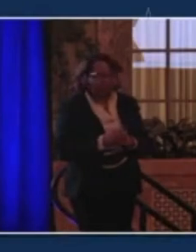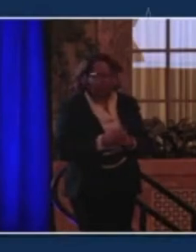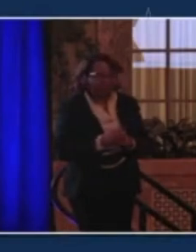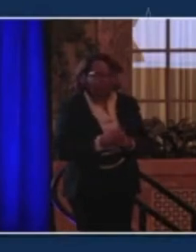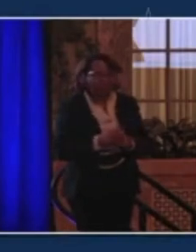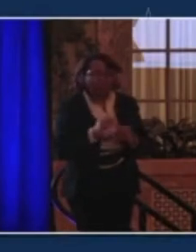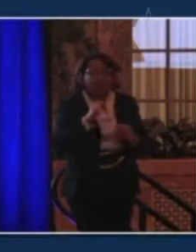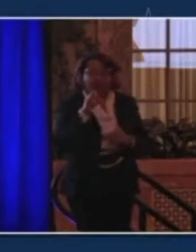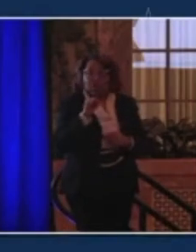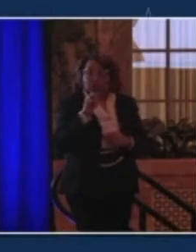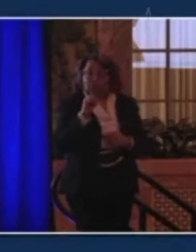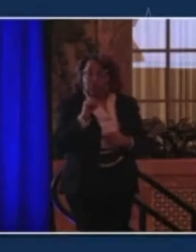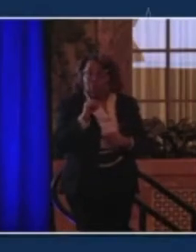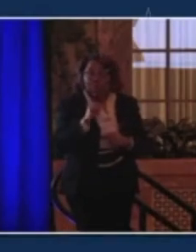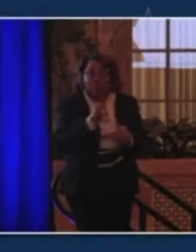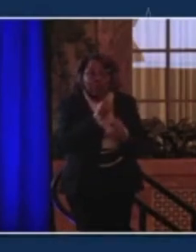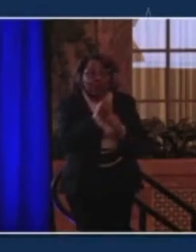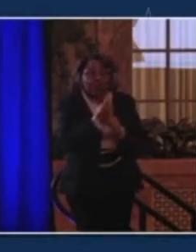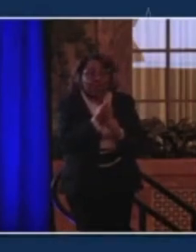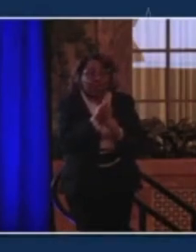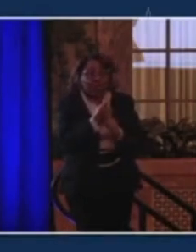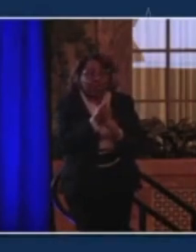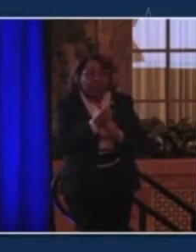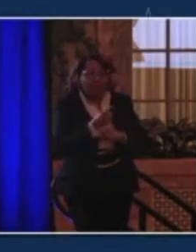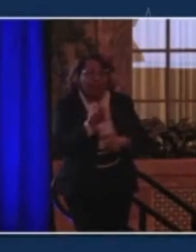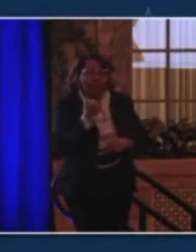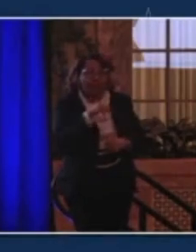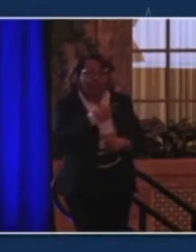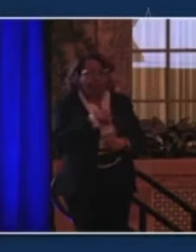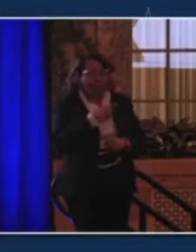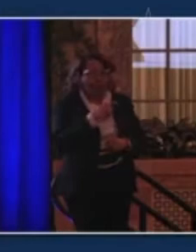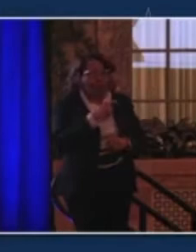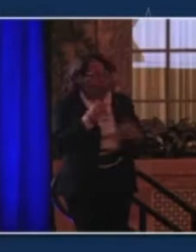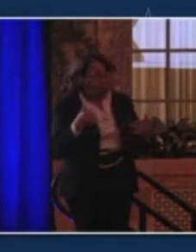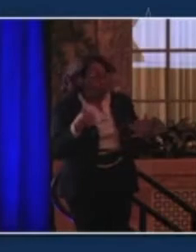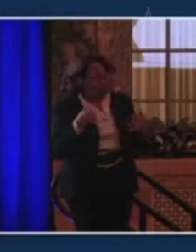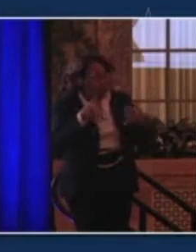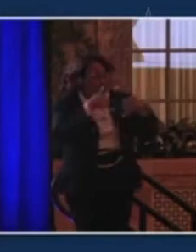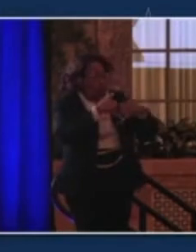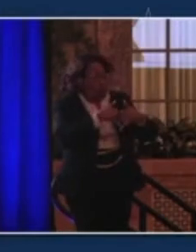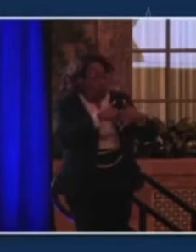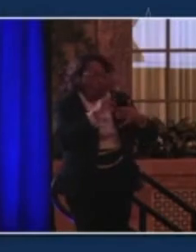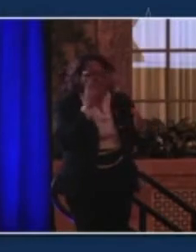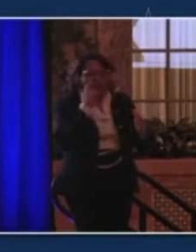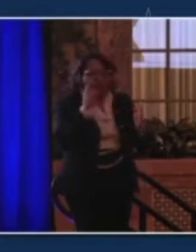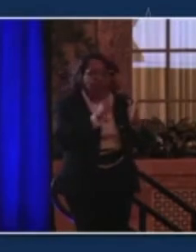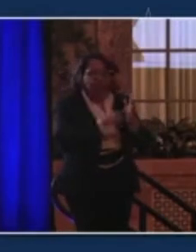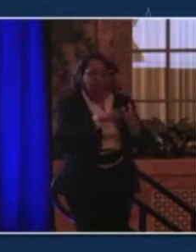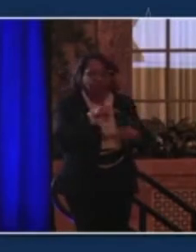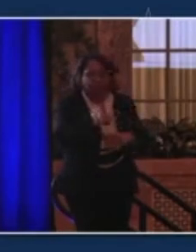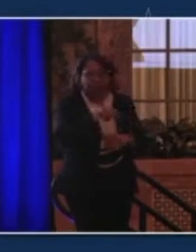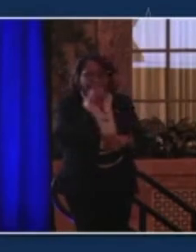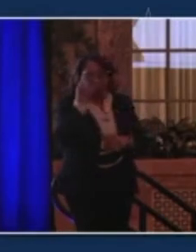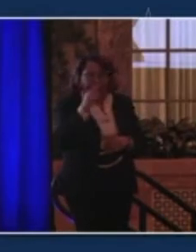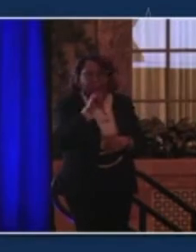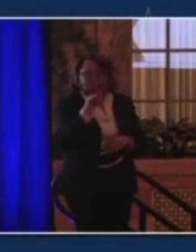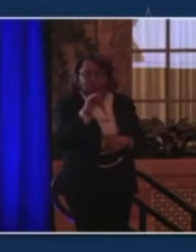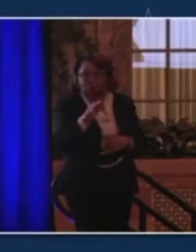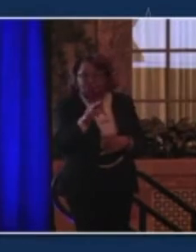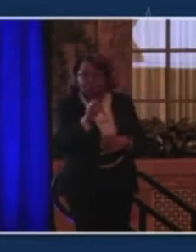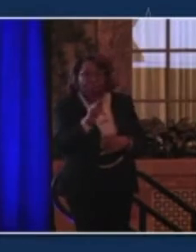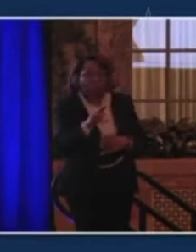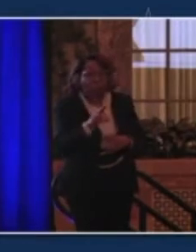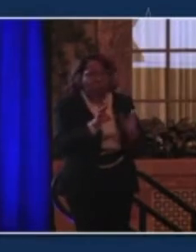And so each year, the award will recognize a Black junior or senior